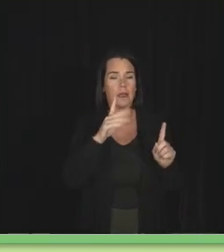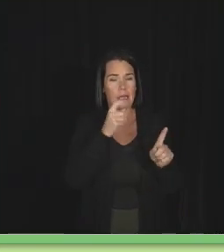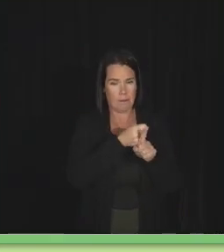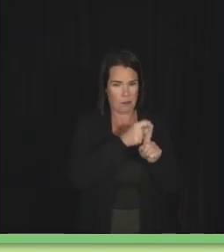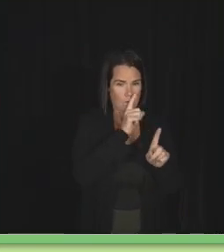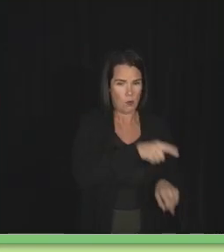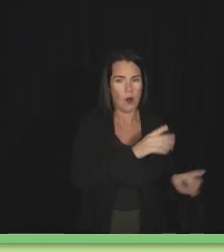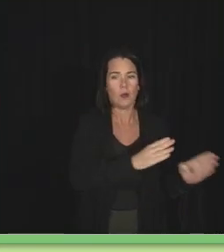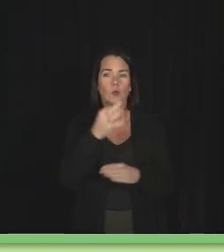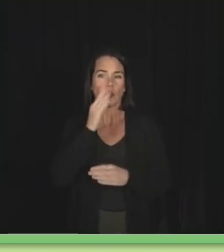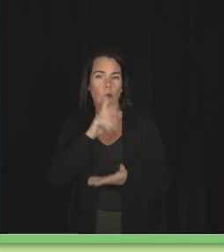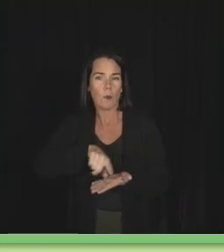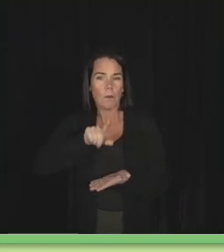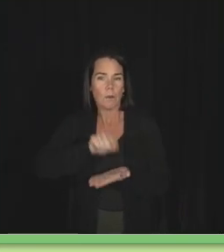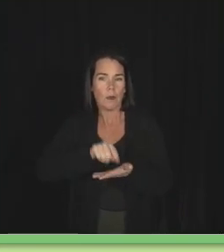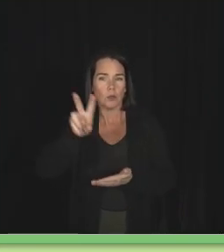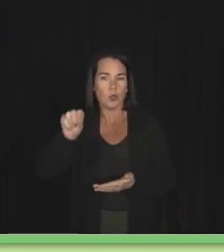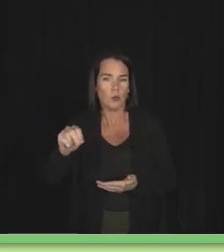soon.